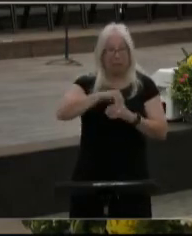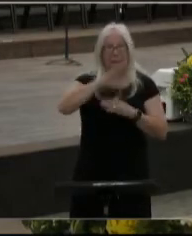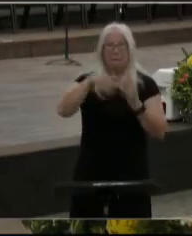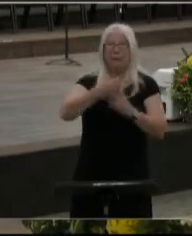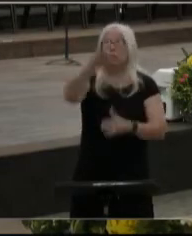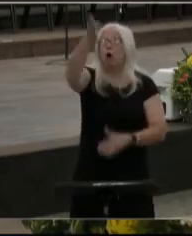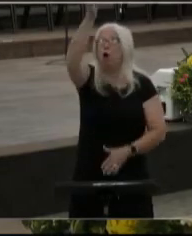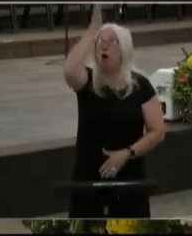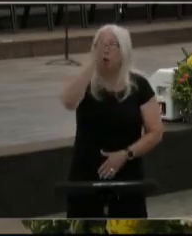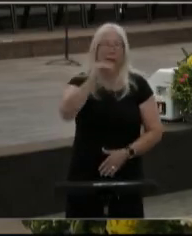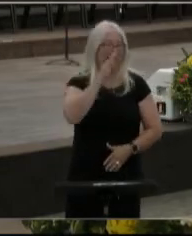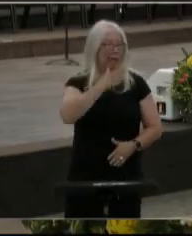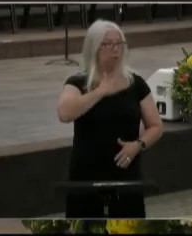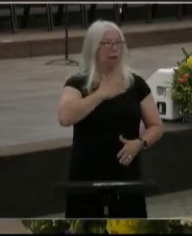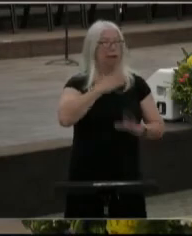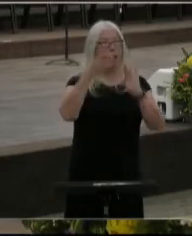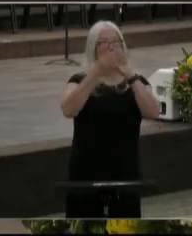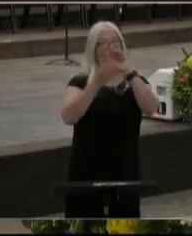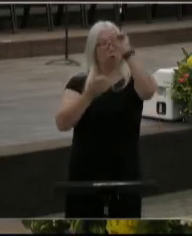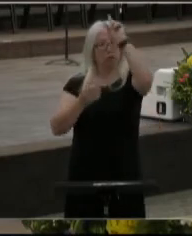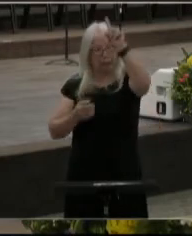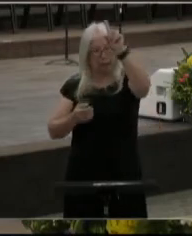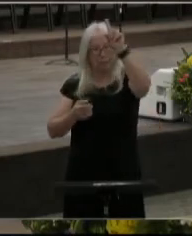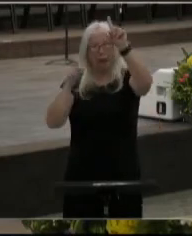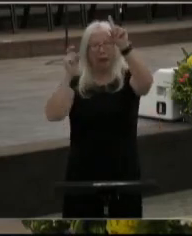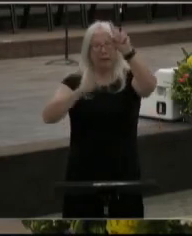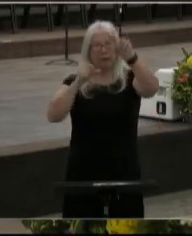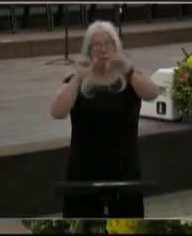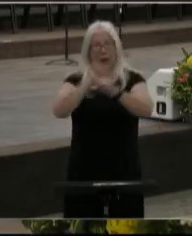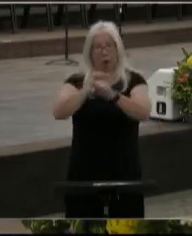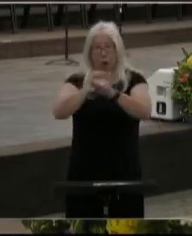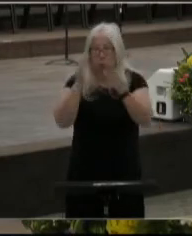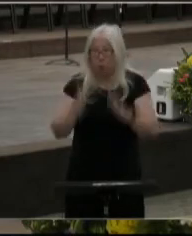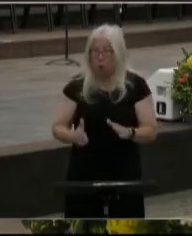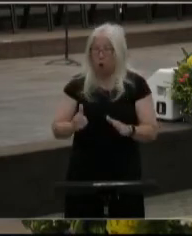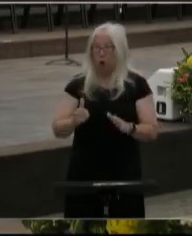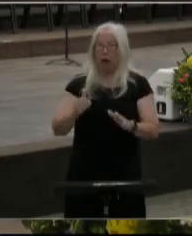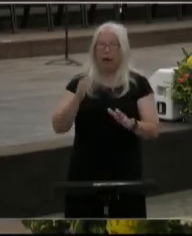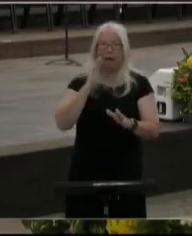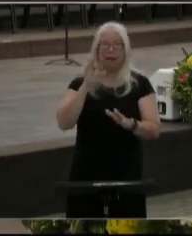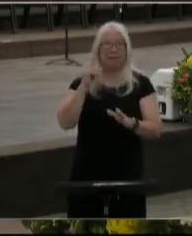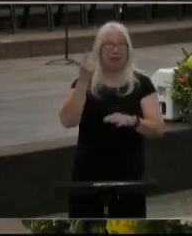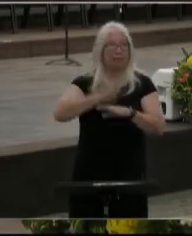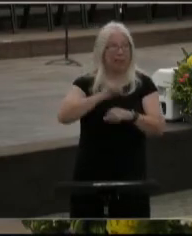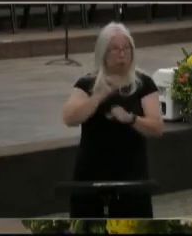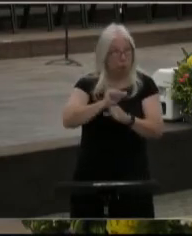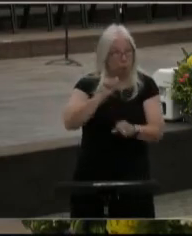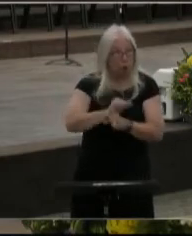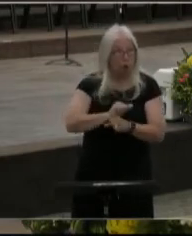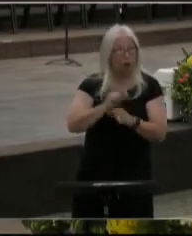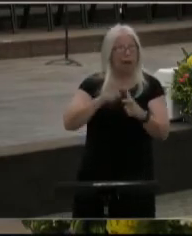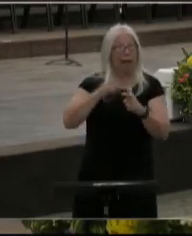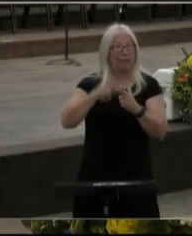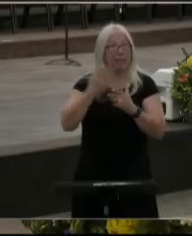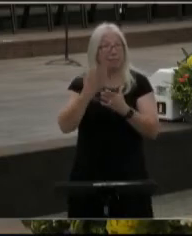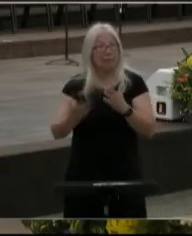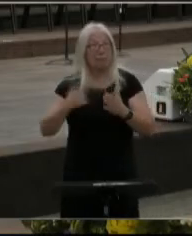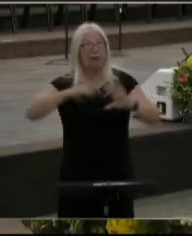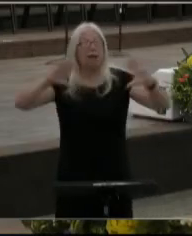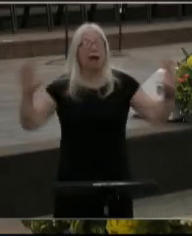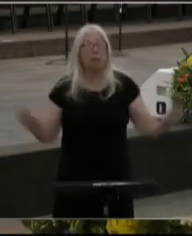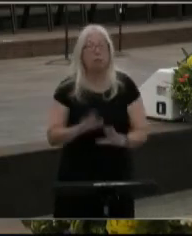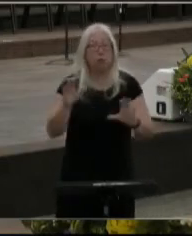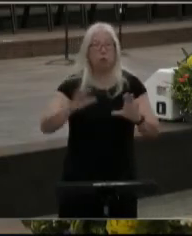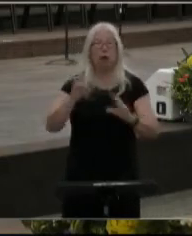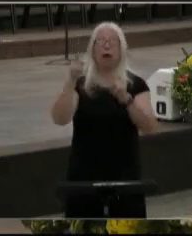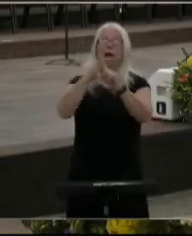all God's. It's not mine. It belongs to Him. And I need to be a good worker. I need to give you a fair day's work, and then some, because I'm doing it